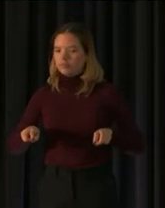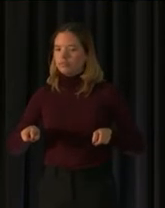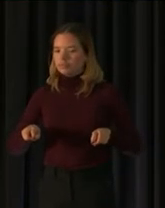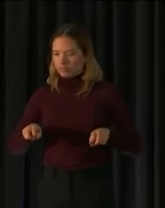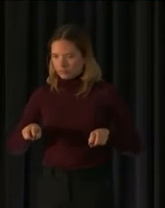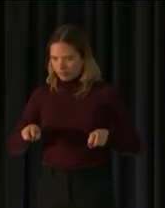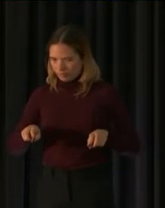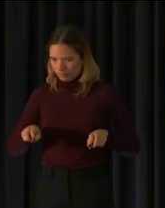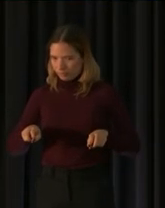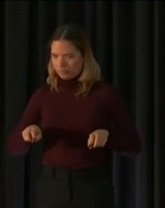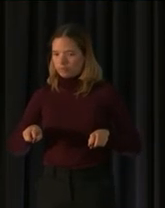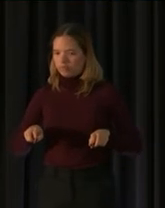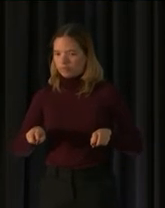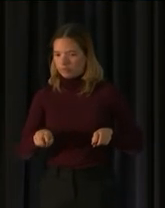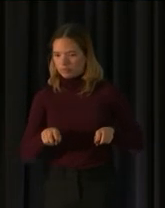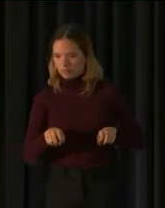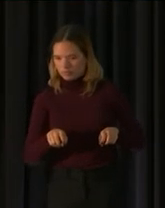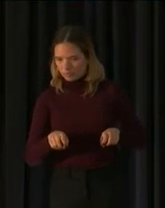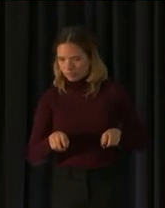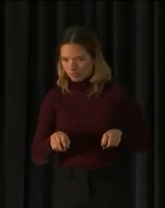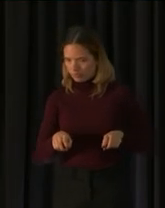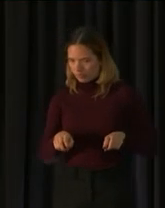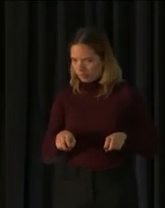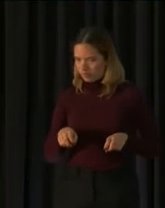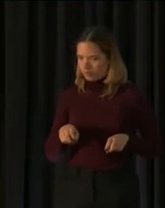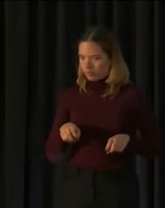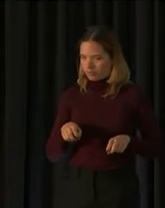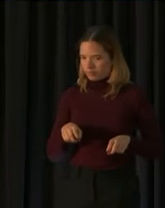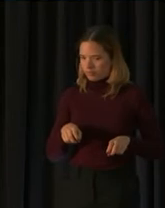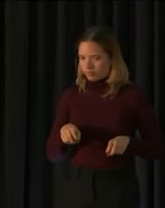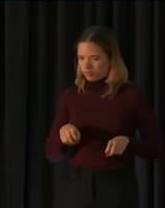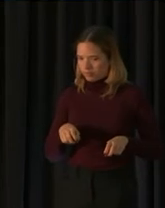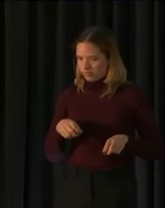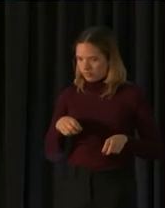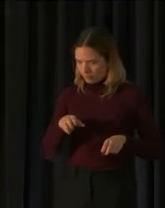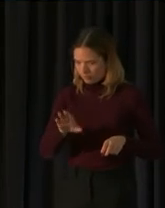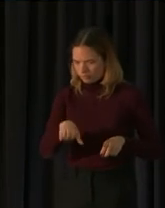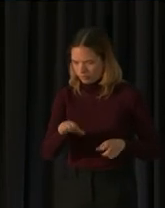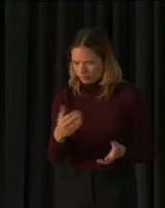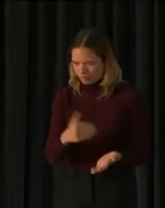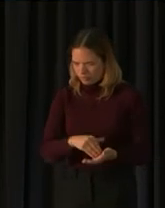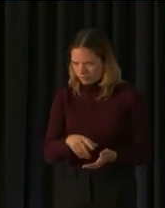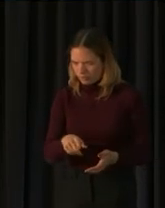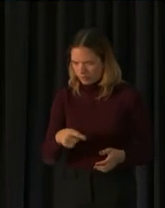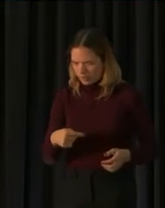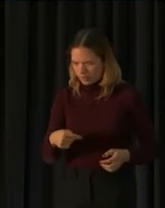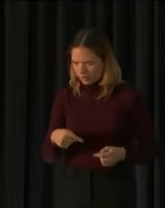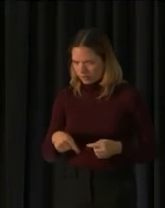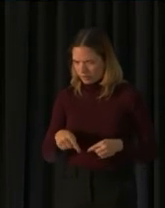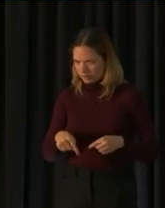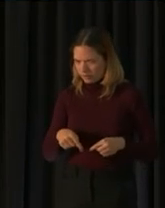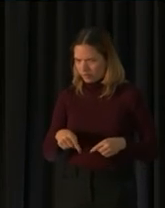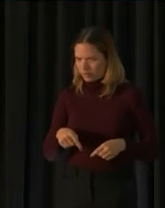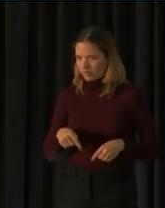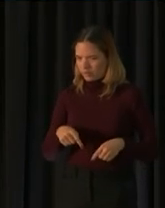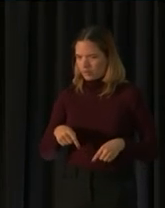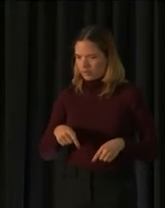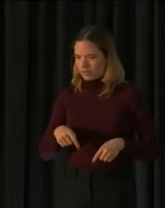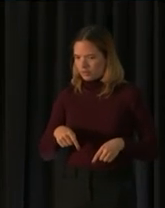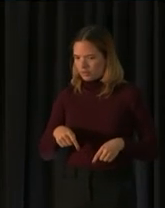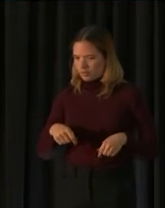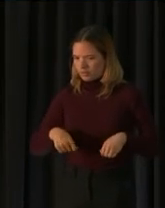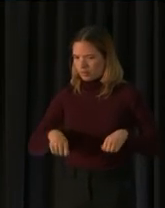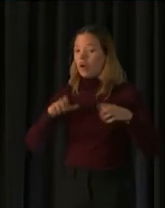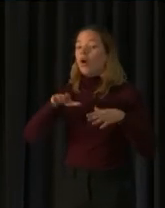I do want to note here is that teachers do have resources in terms of really teaching our little learners to really get